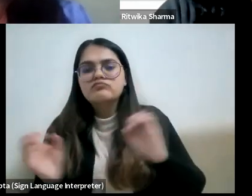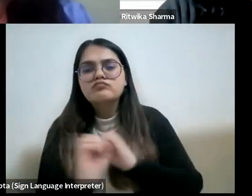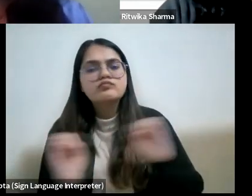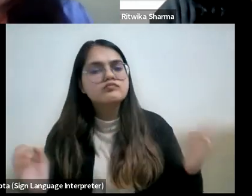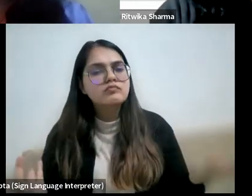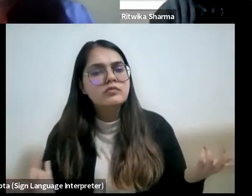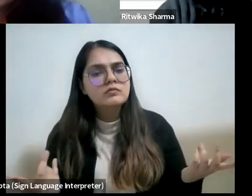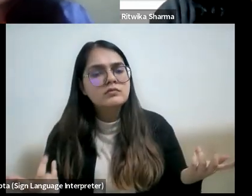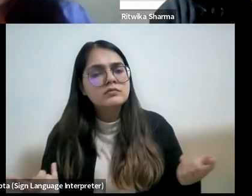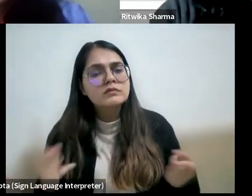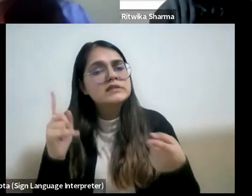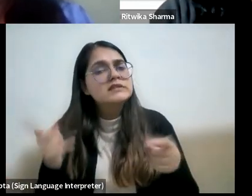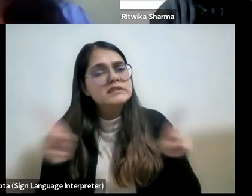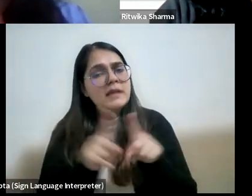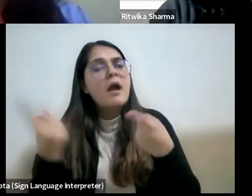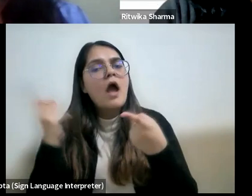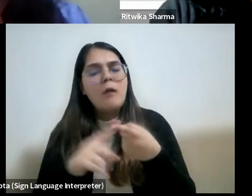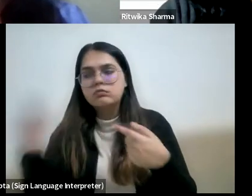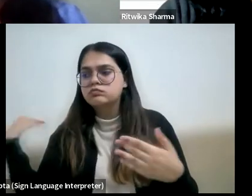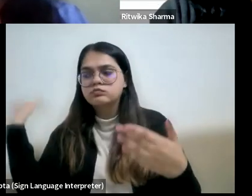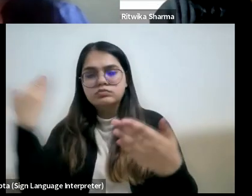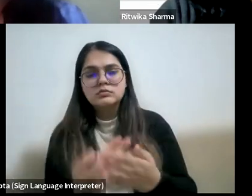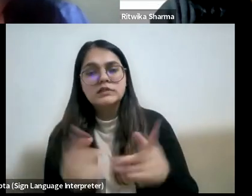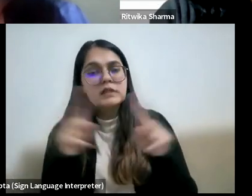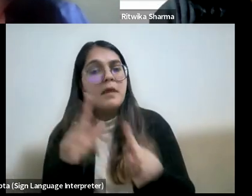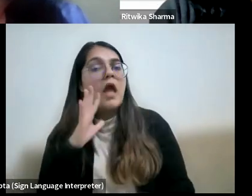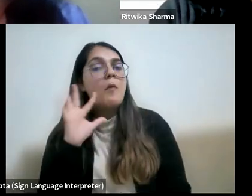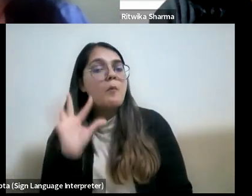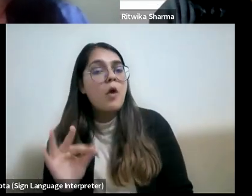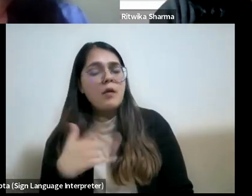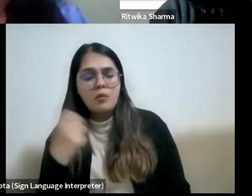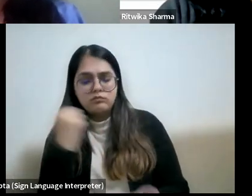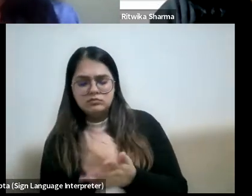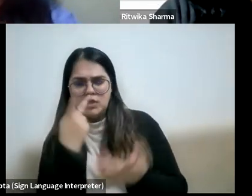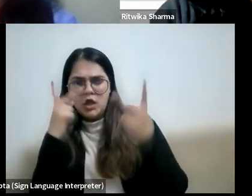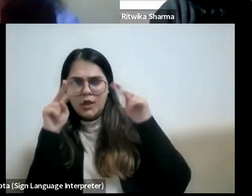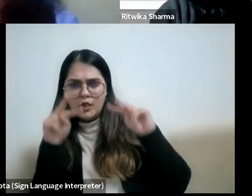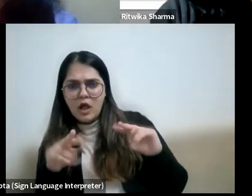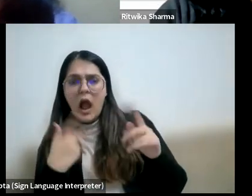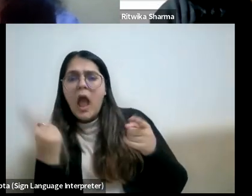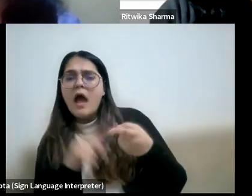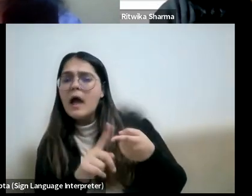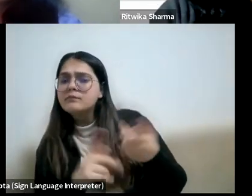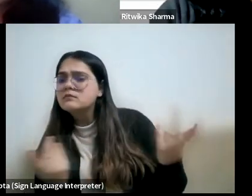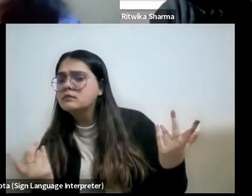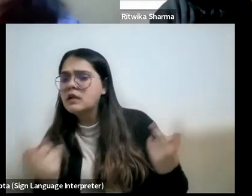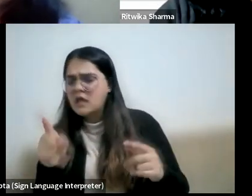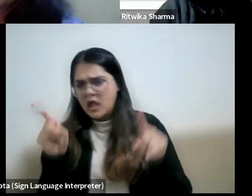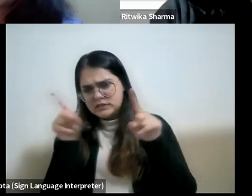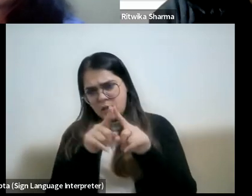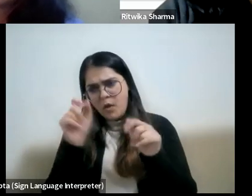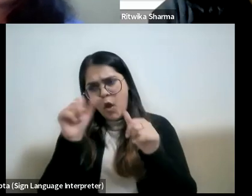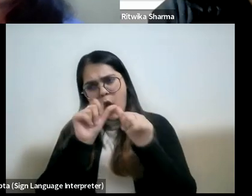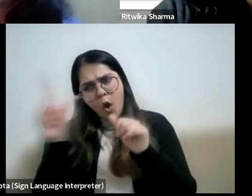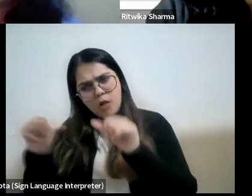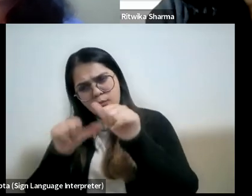all that has happened since then, it was very important for us to look at what is happening, because is it the same mechanism that is